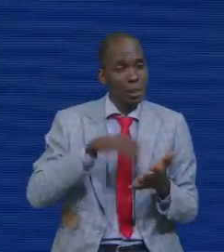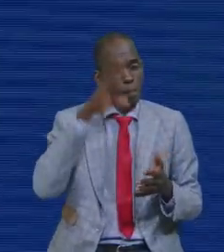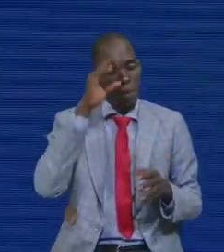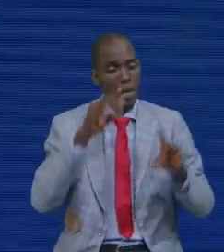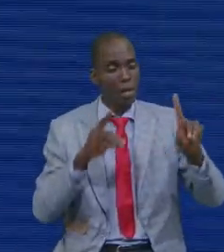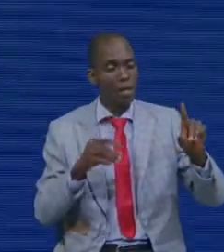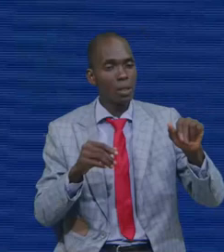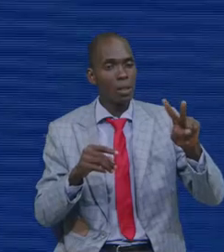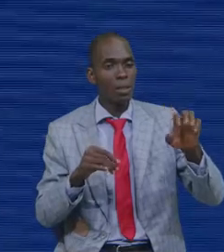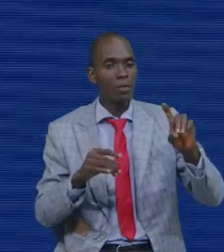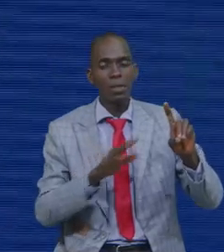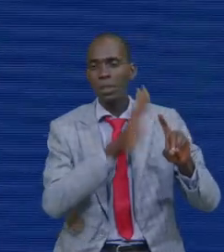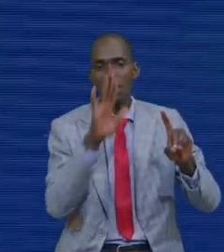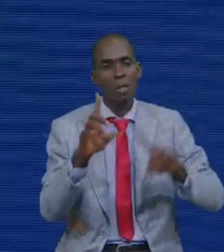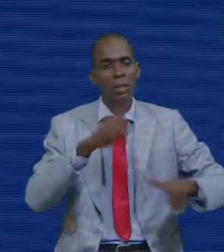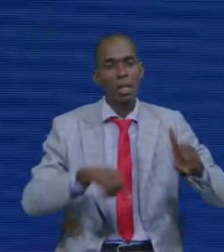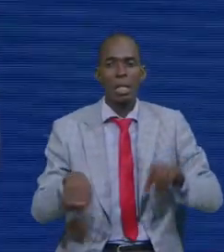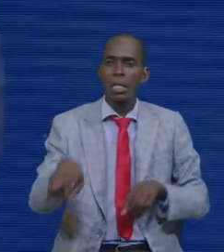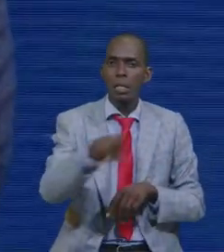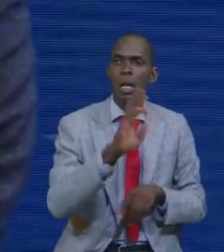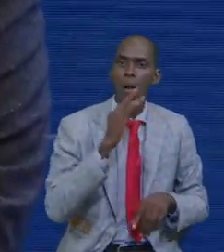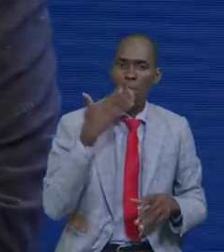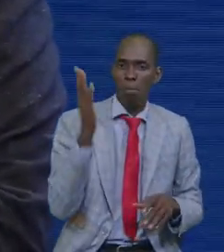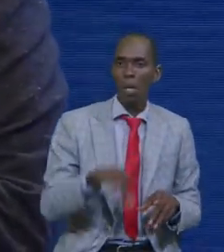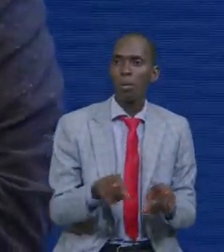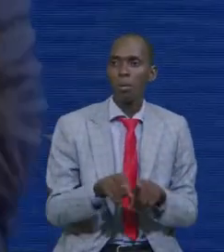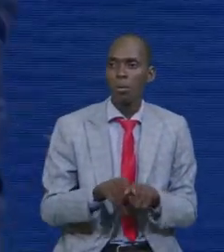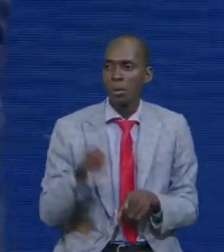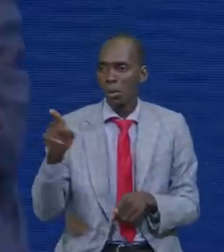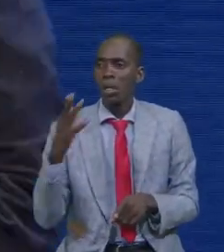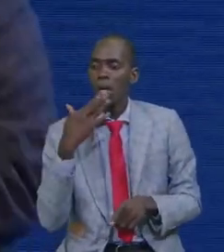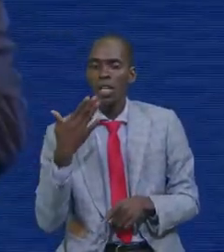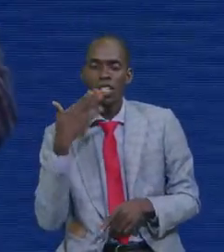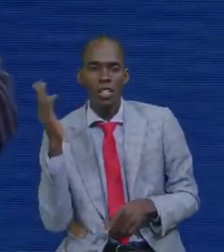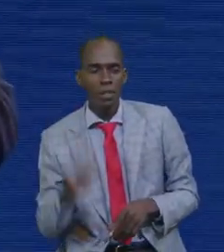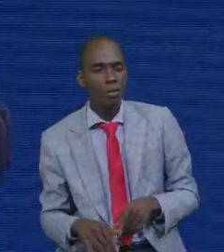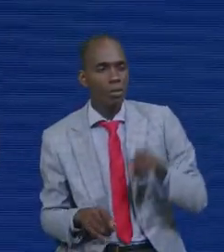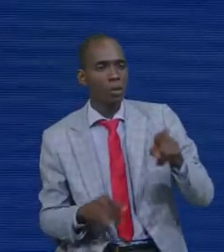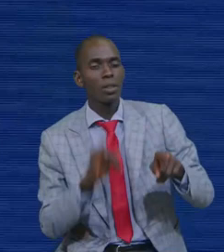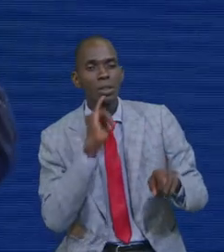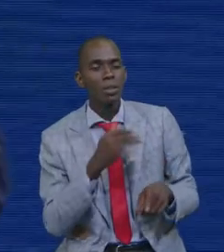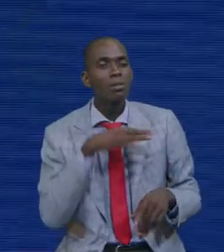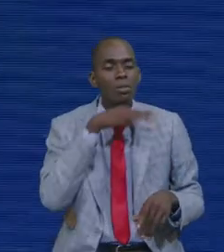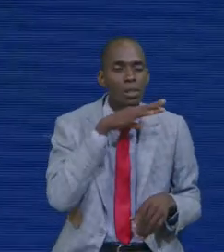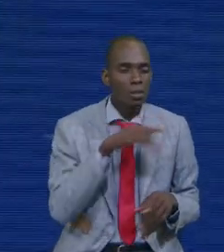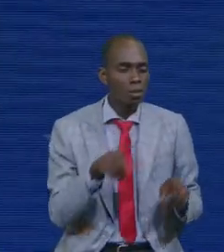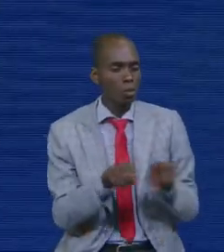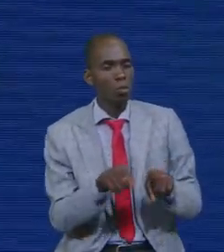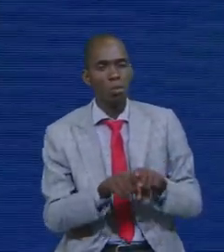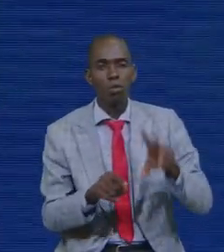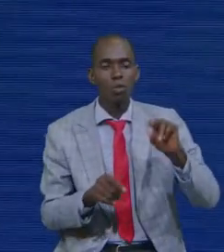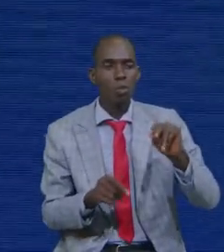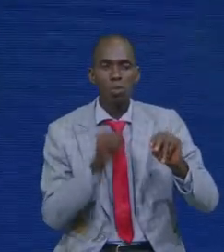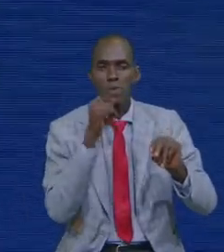they are sinful, they are wicked, they are corrupt, they are evil, they are that. He said, behold, I